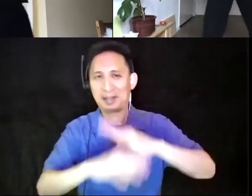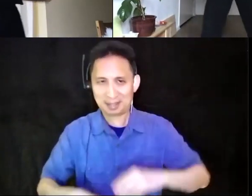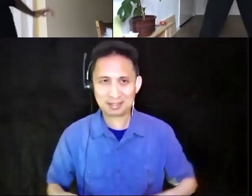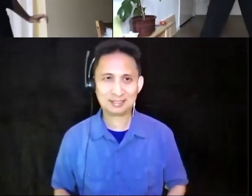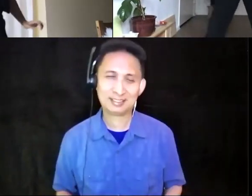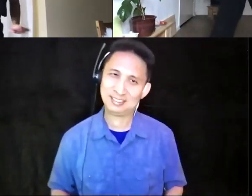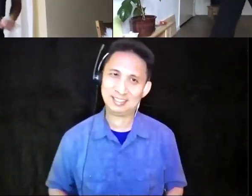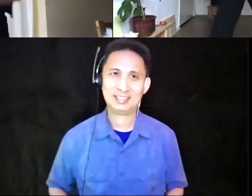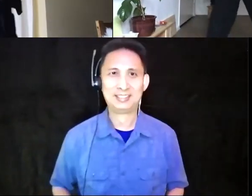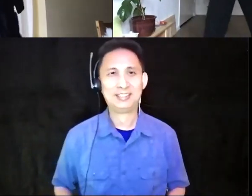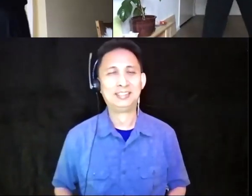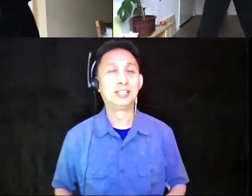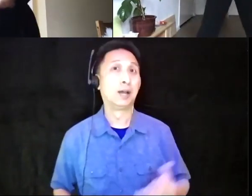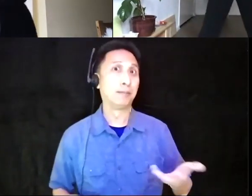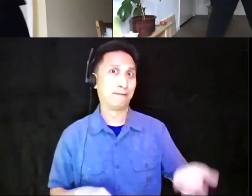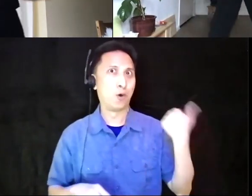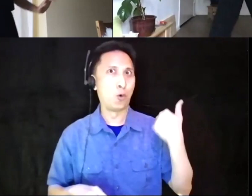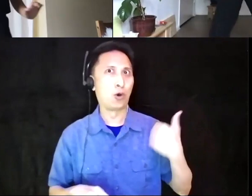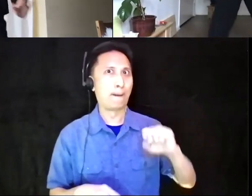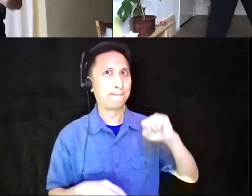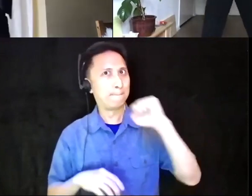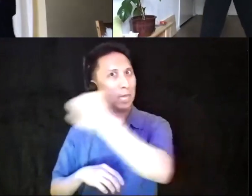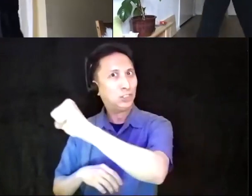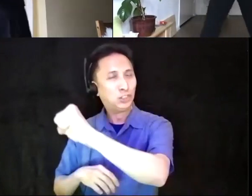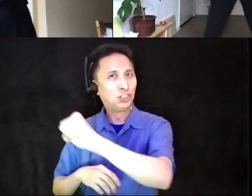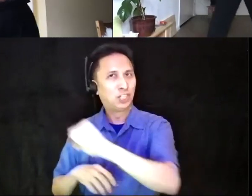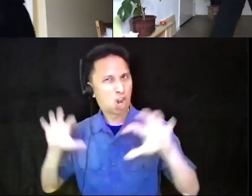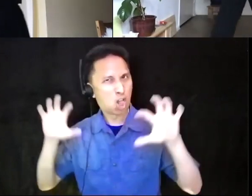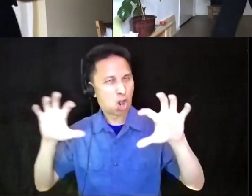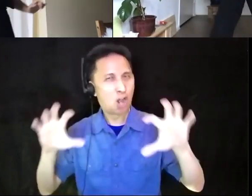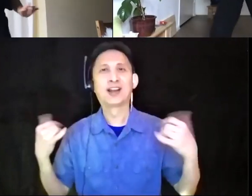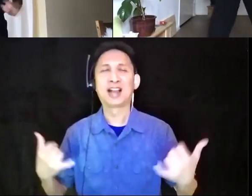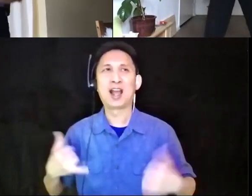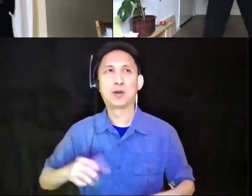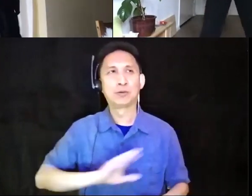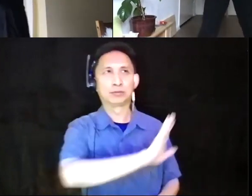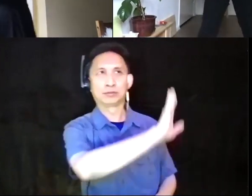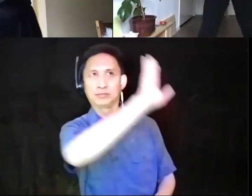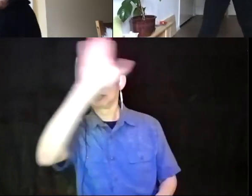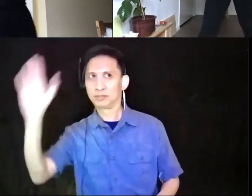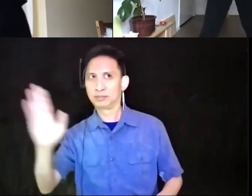with the punch and the claw, and this one now is to defend.